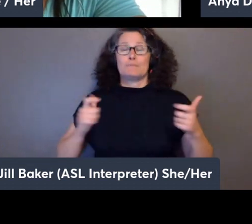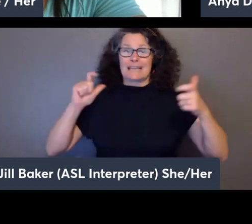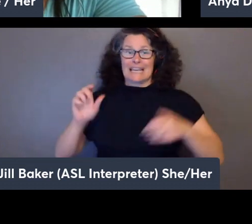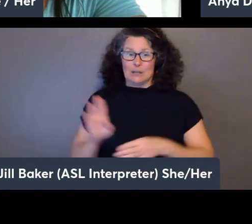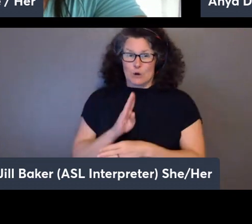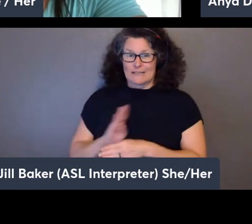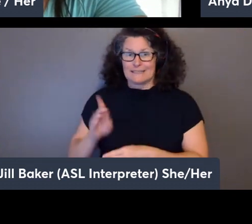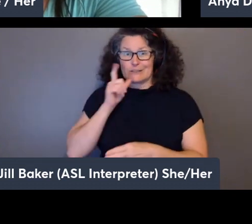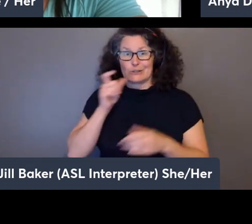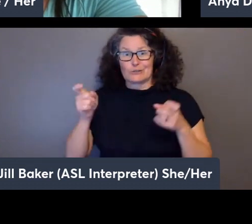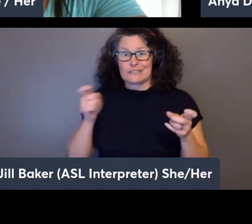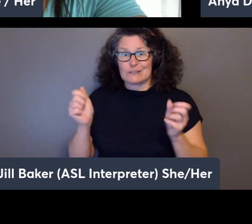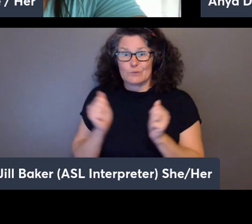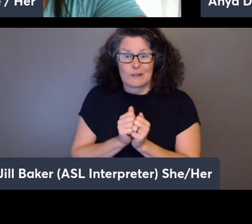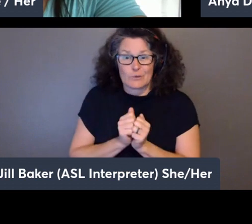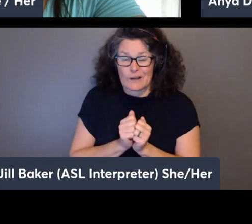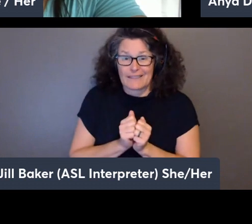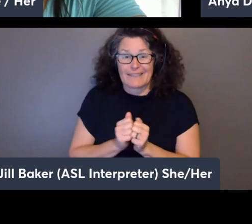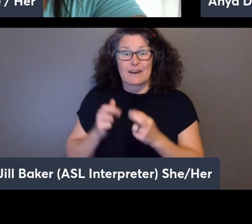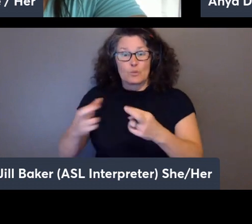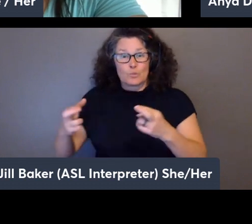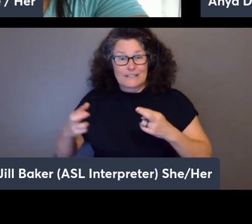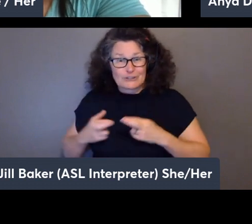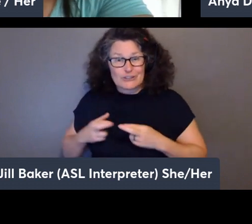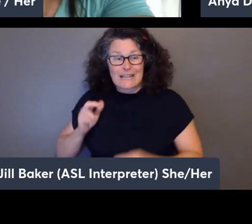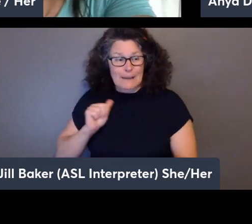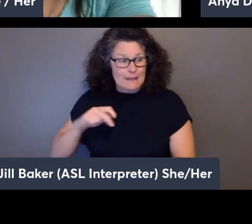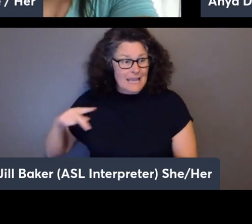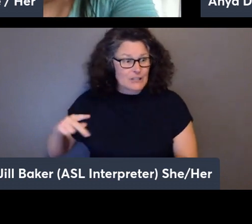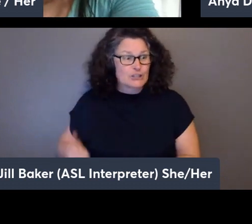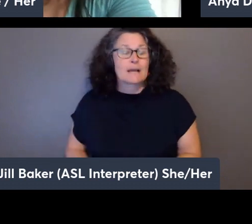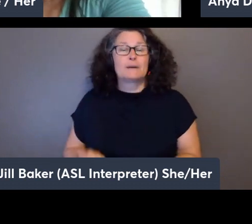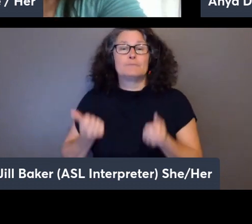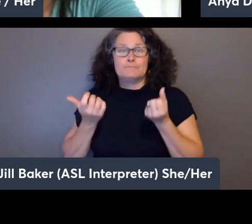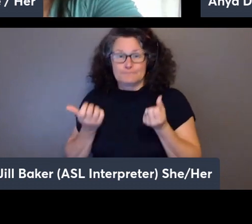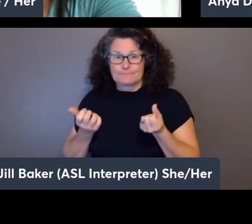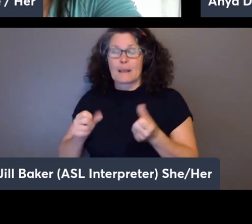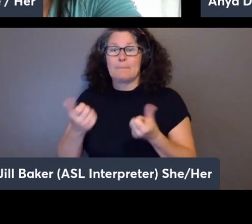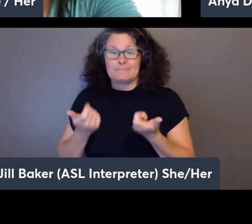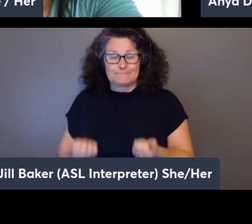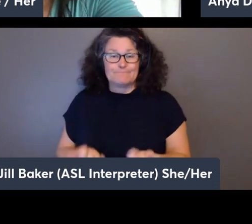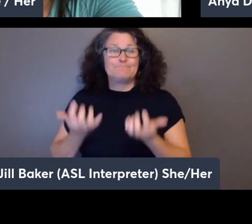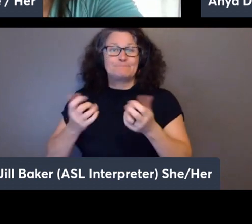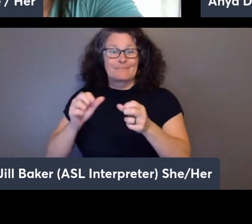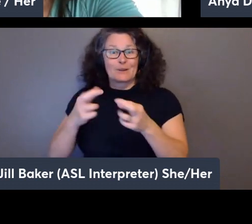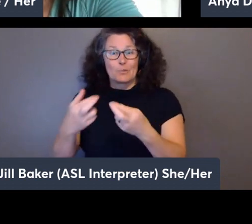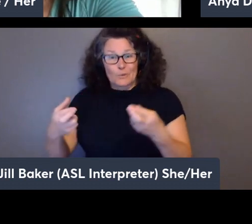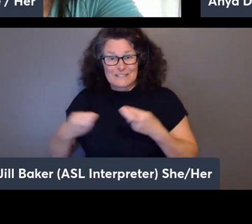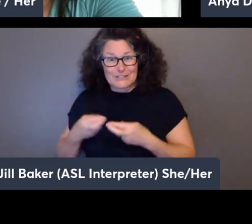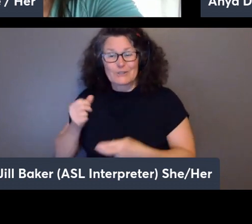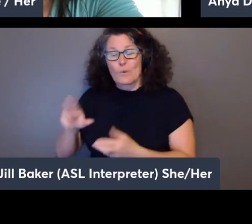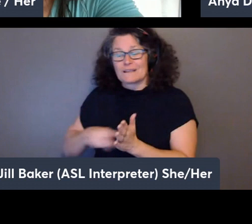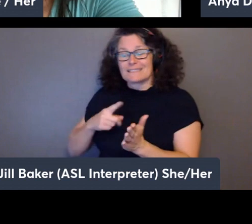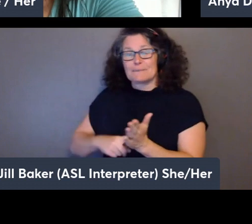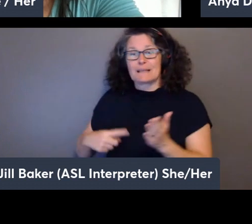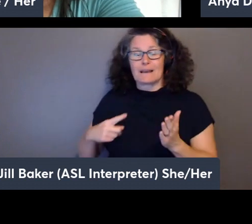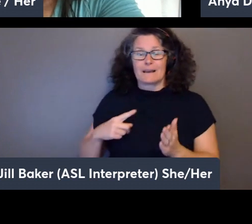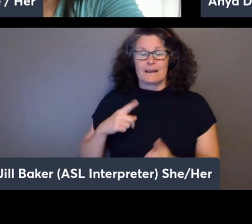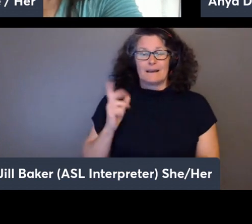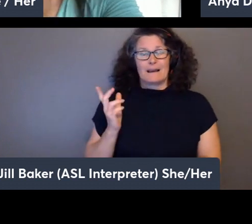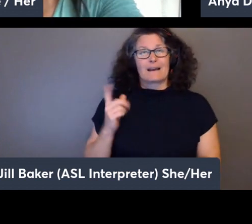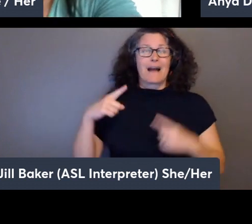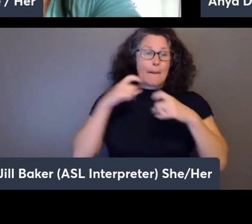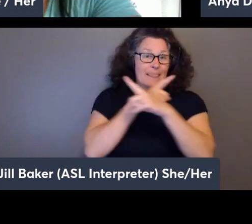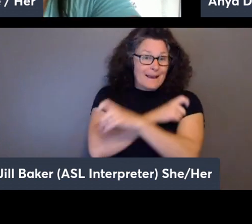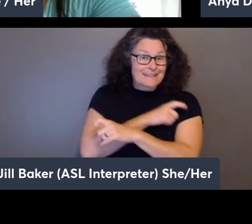with a lot of multi-region application. They're international, or sometimes they have a complex application and